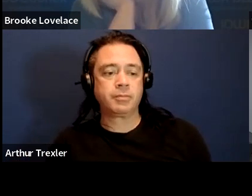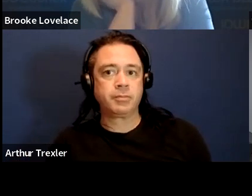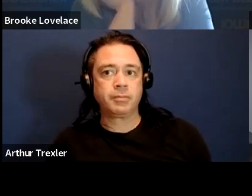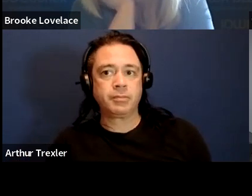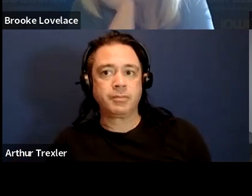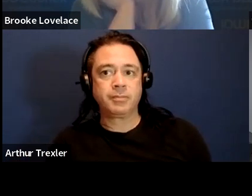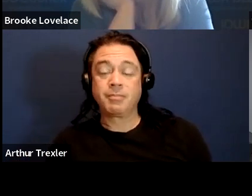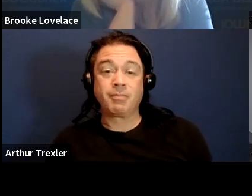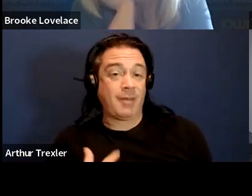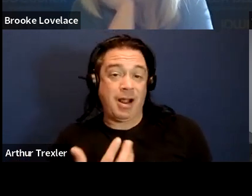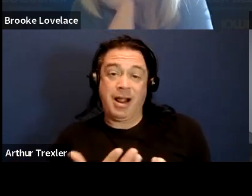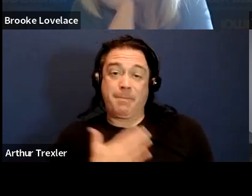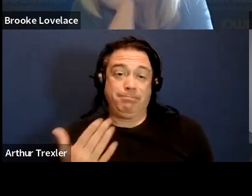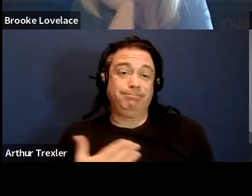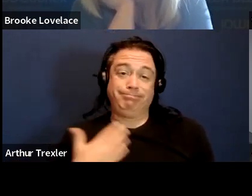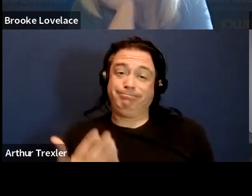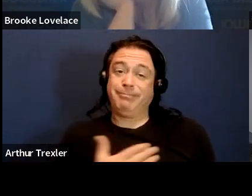I'd love to hear your thoughts,